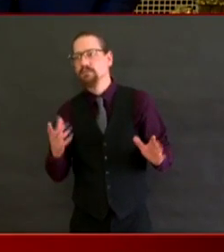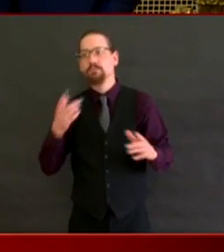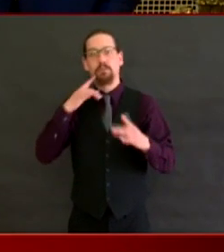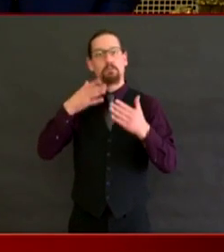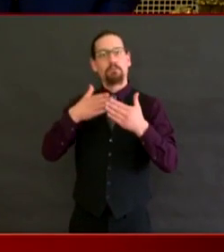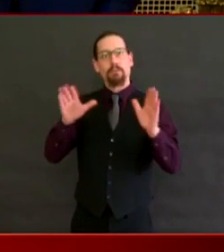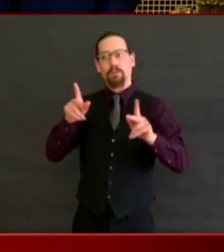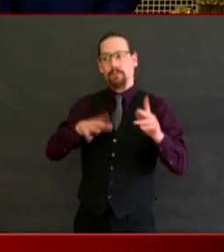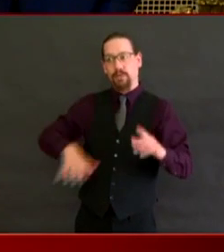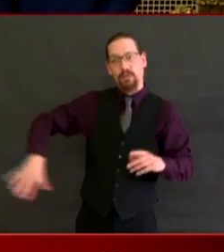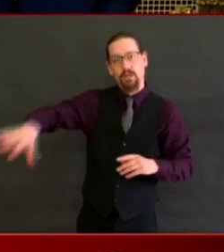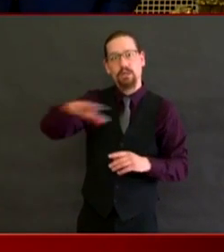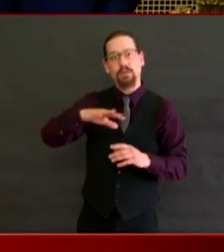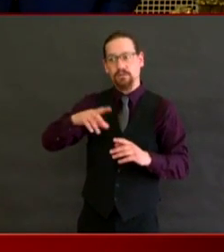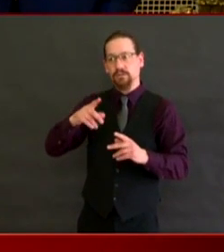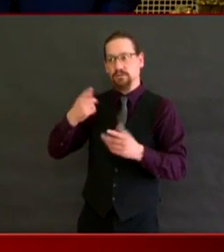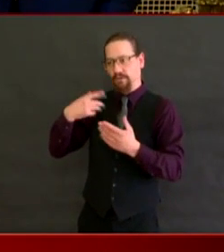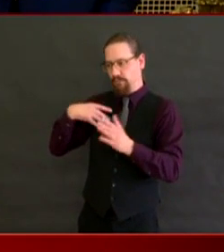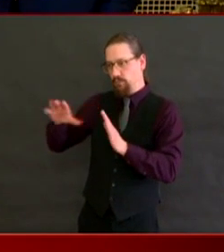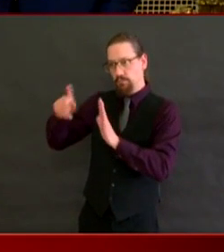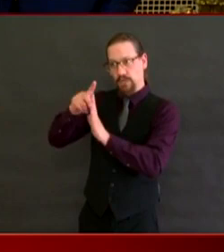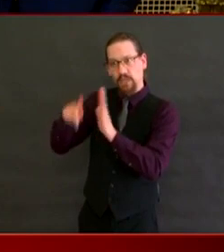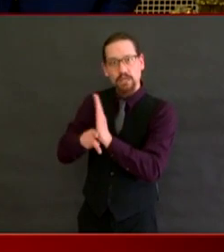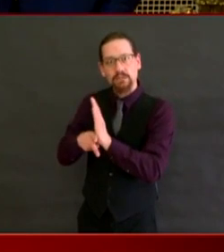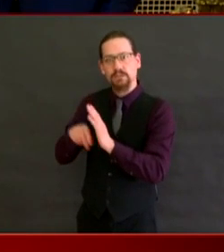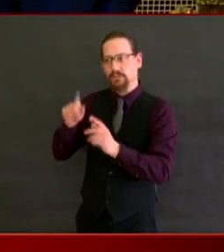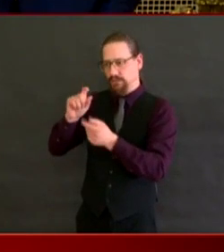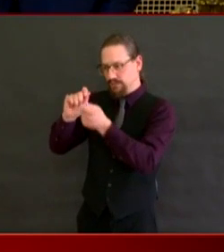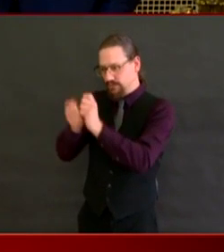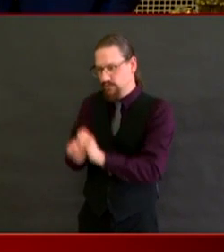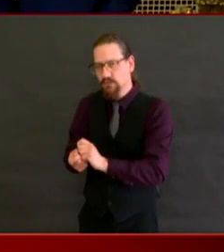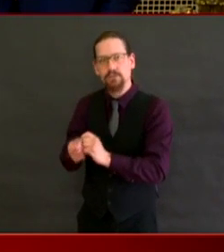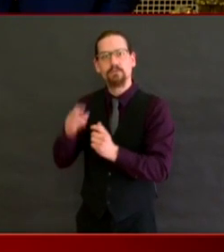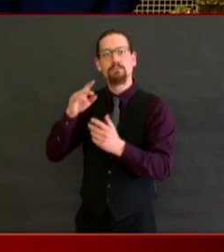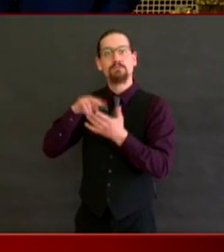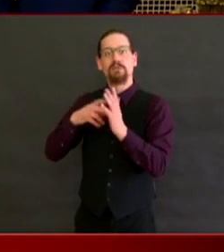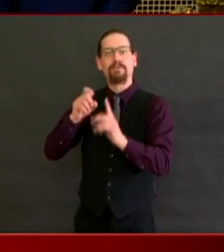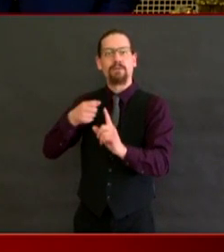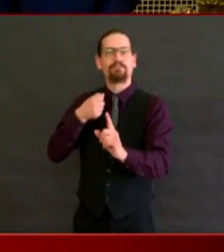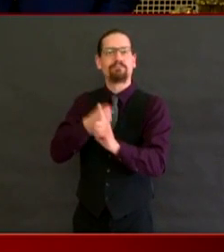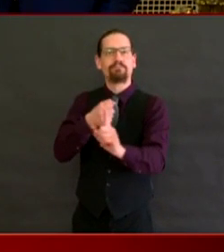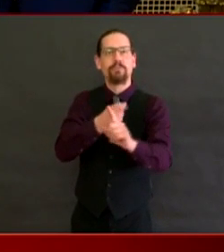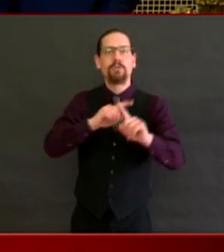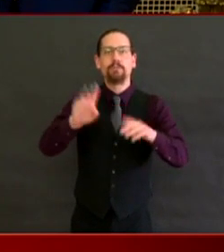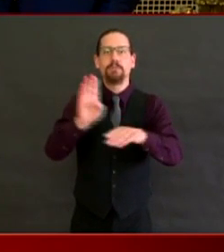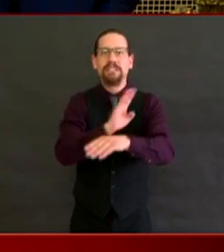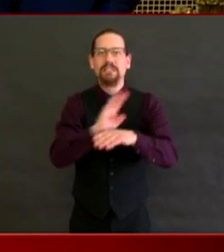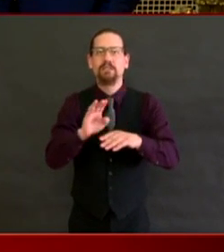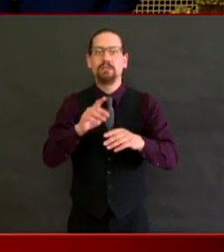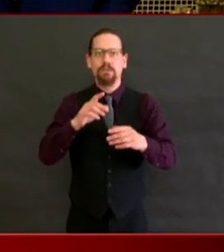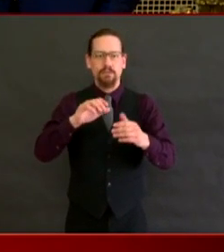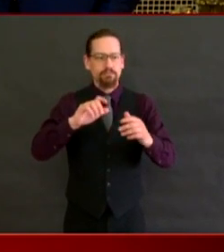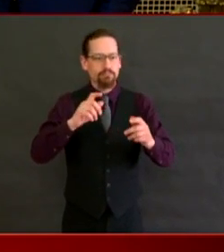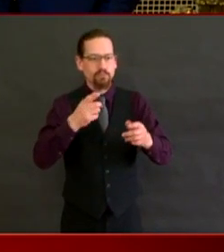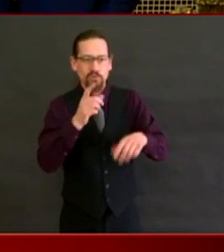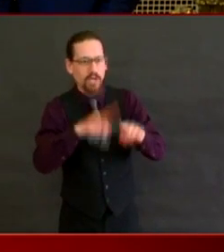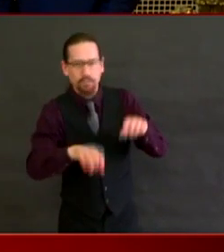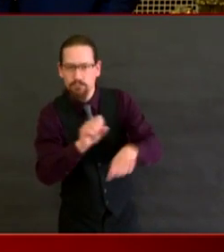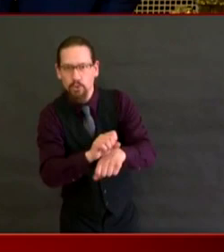thing, everything else changes, and we're just trying to keep it all together in balance, guided by